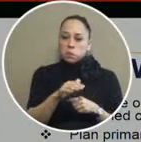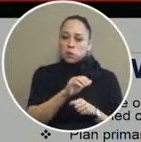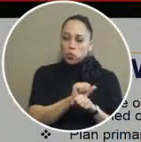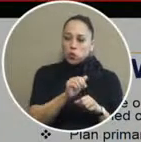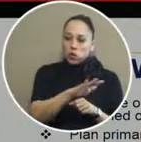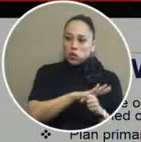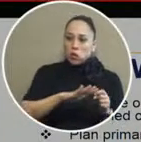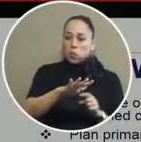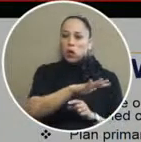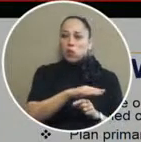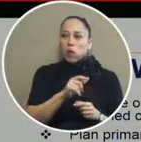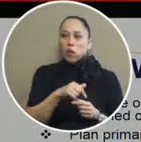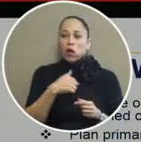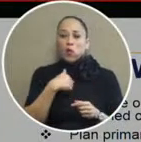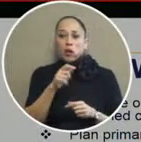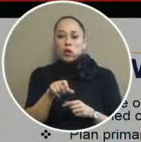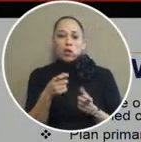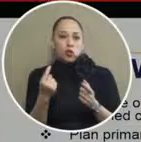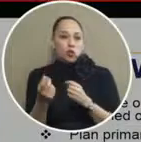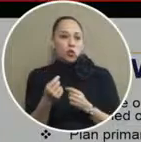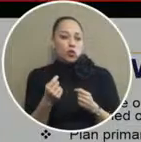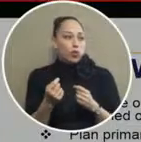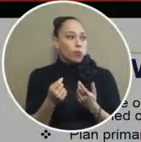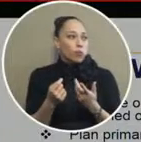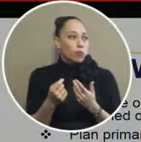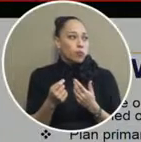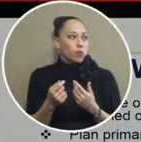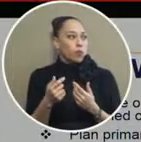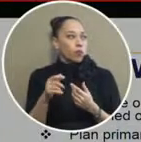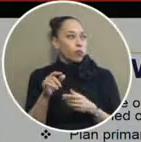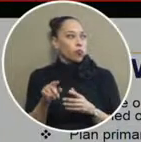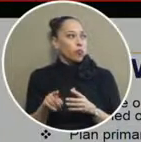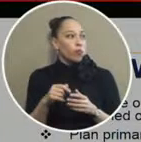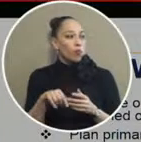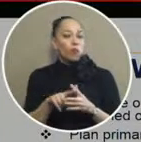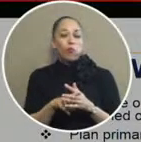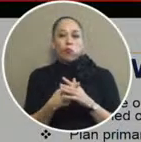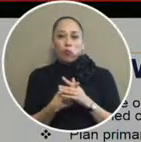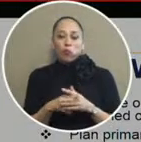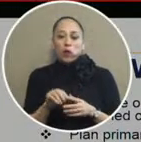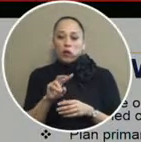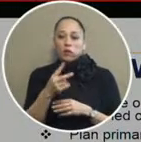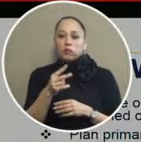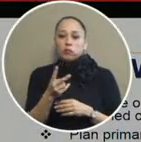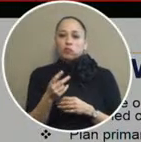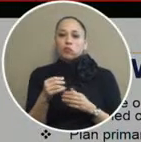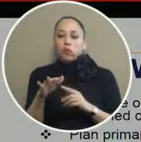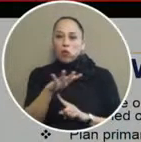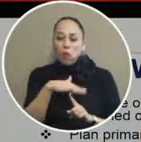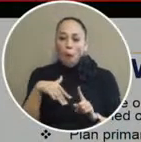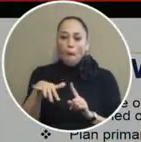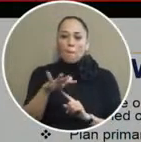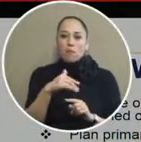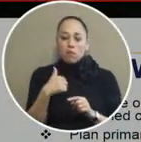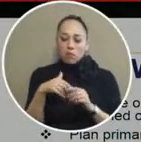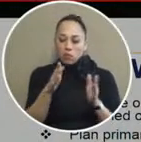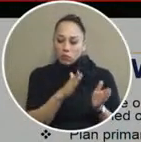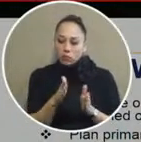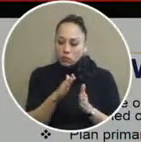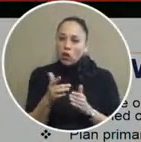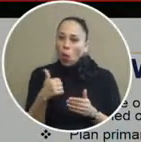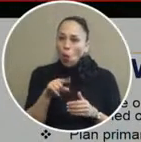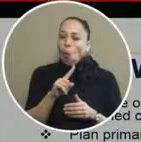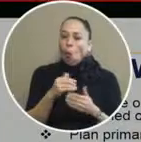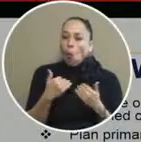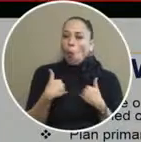transition back, we'll need to closely monitor any potential resurgence or secondary outbreak of the virus, and we got to have a plan for that, and we do. And